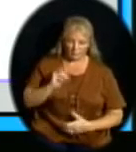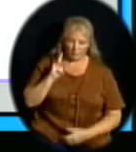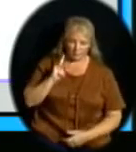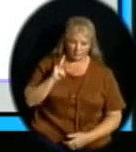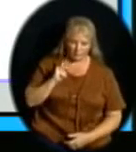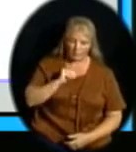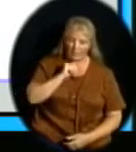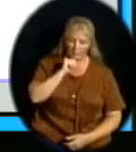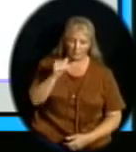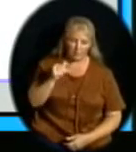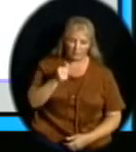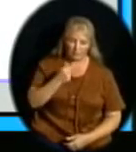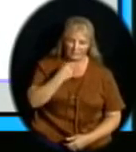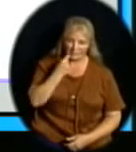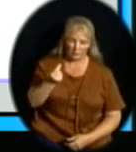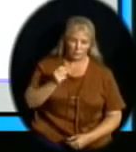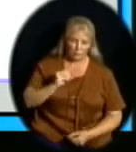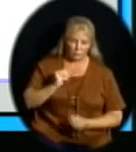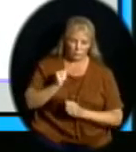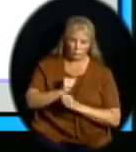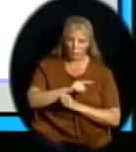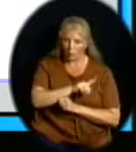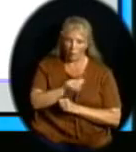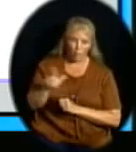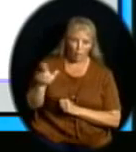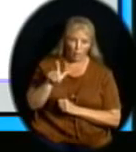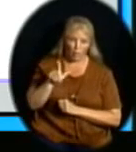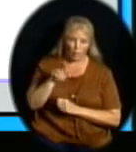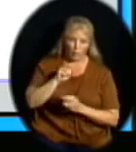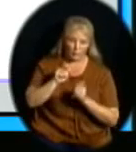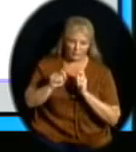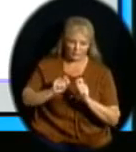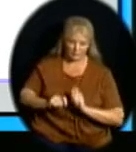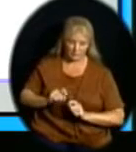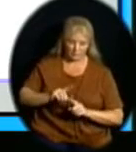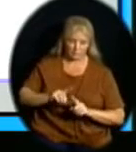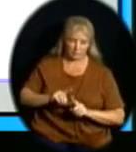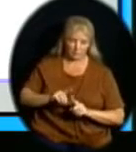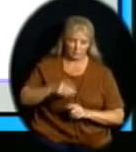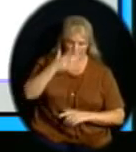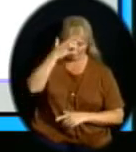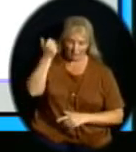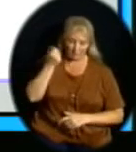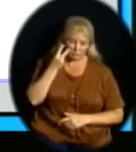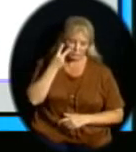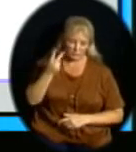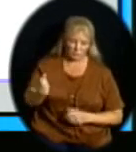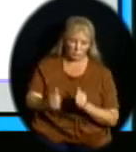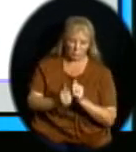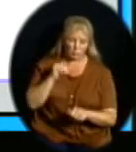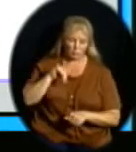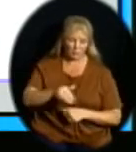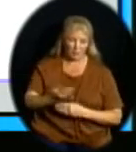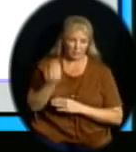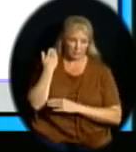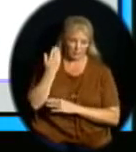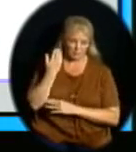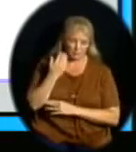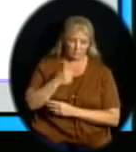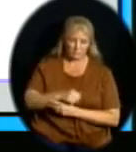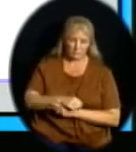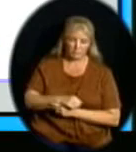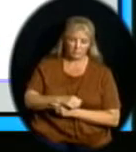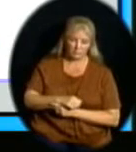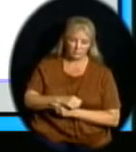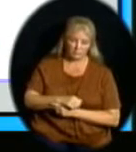I'm not going to hit all the details because we've hit most of these in the past. There has been a process of providing for input, not